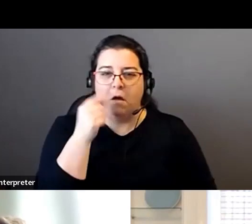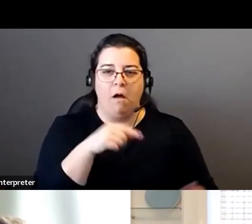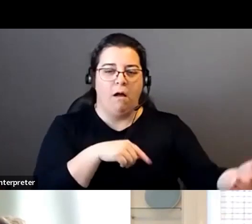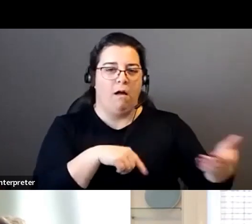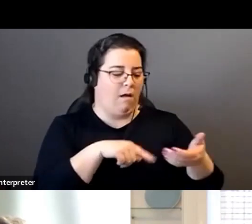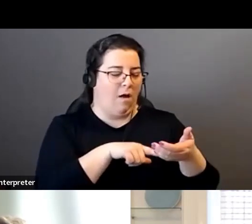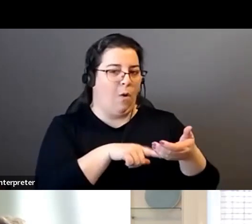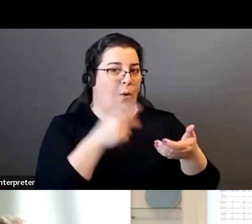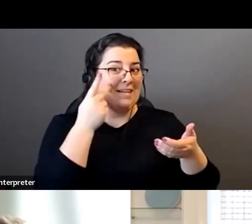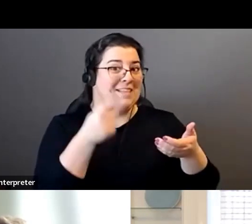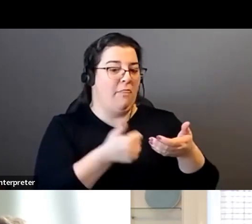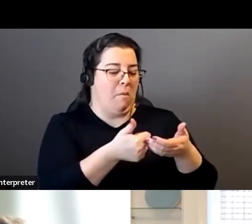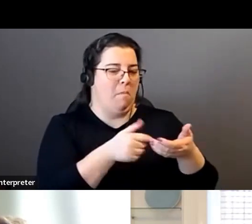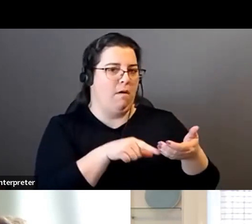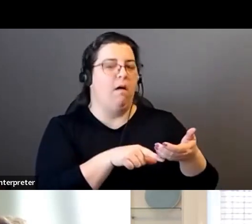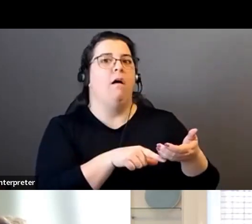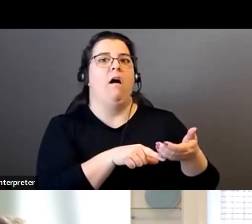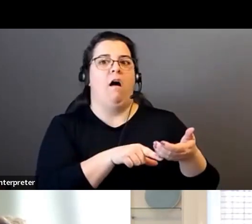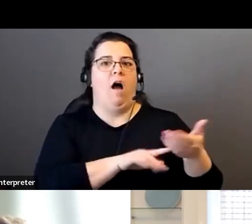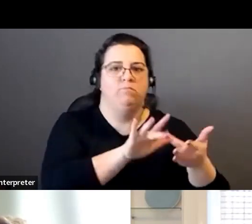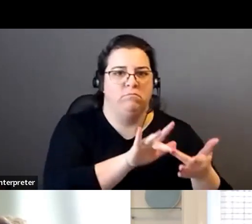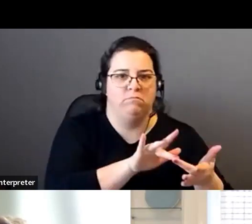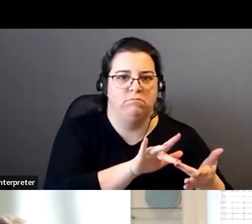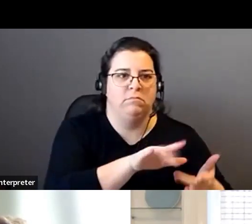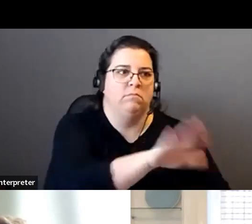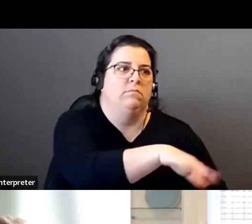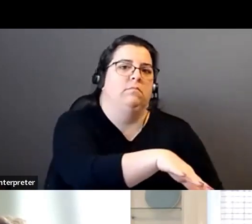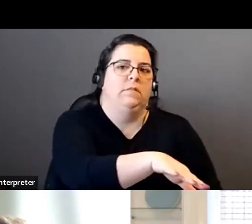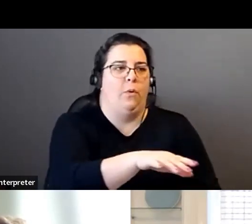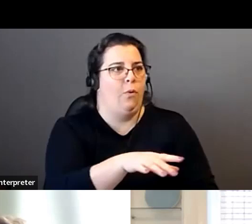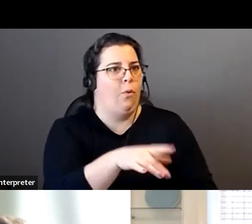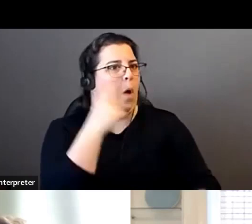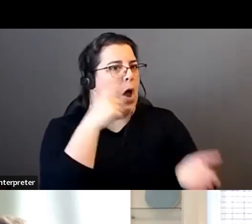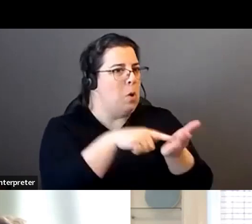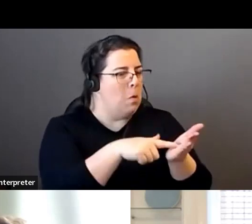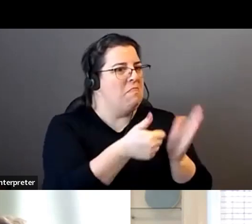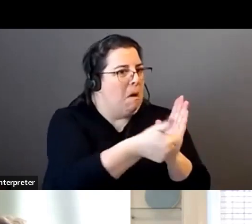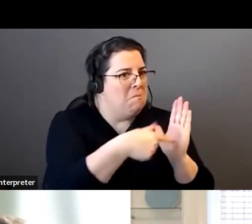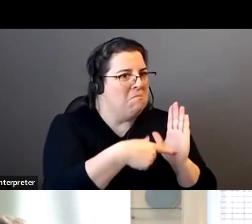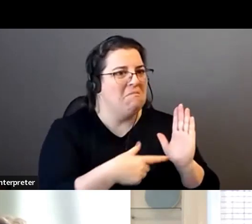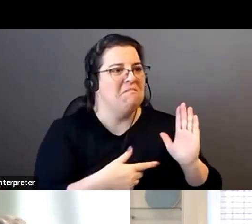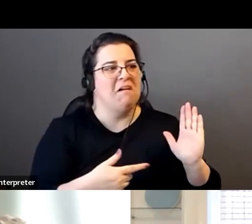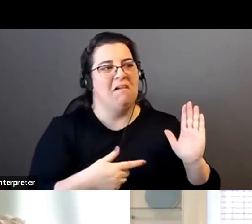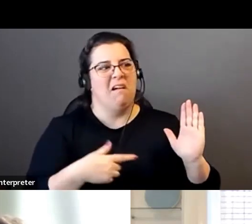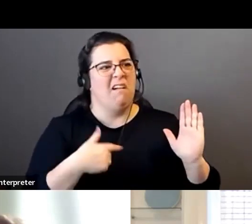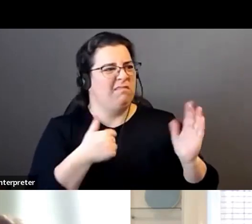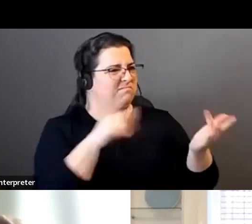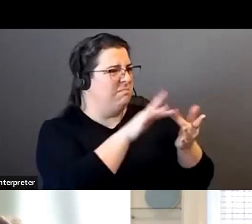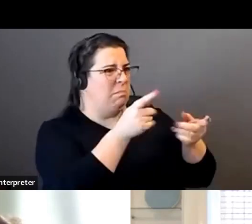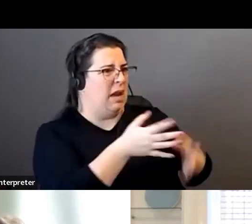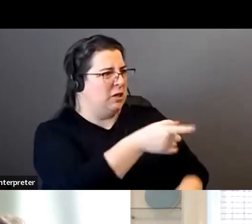reach out to you. Your manager never got back in touch with me. I'd love to have you on the show. She said, when? So that's another